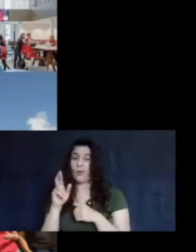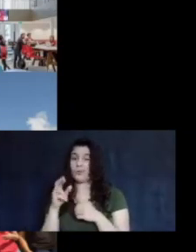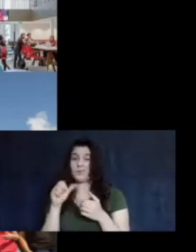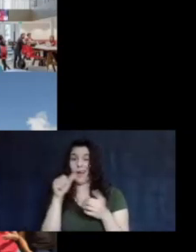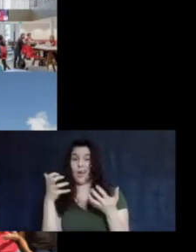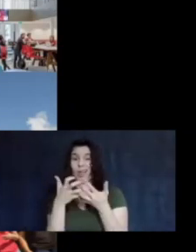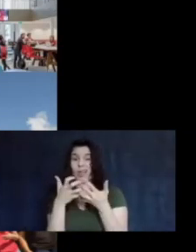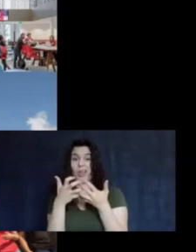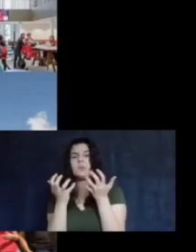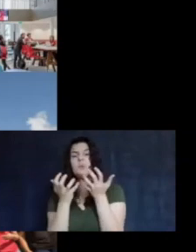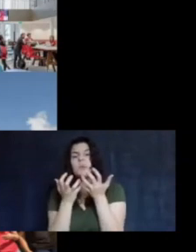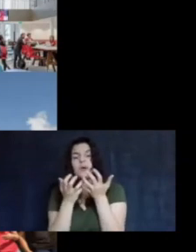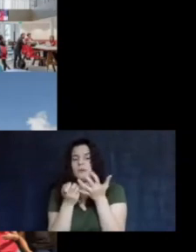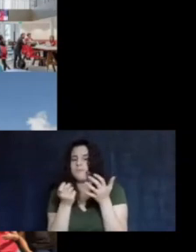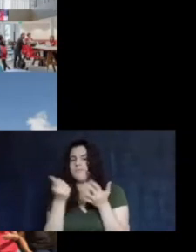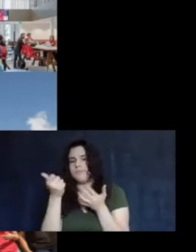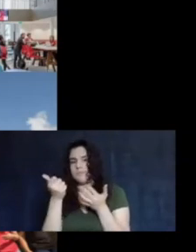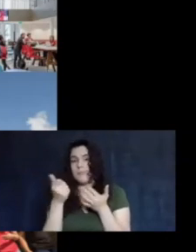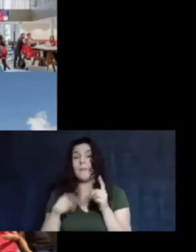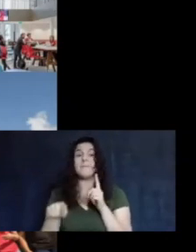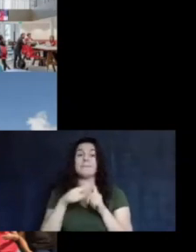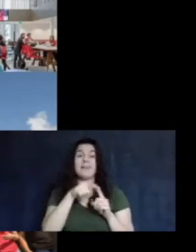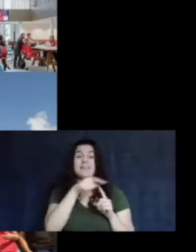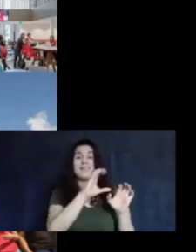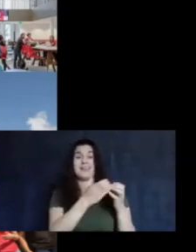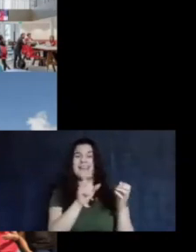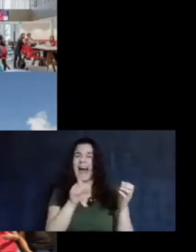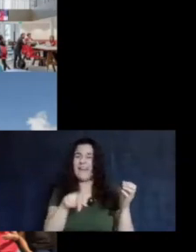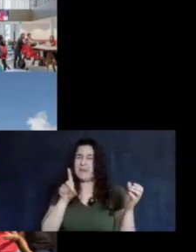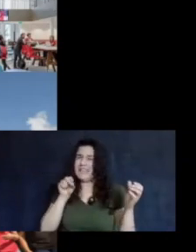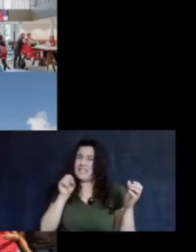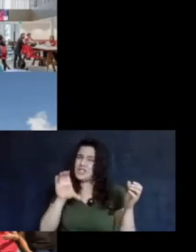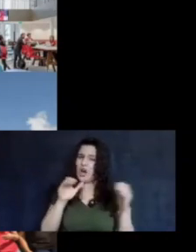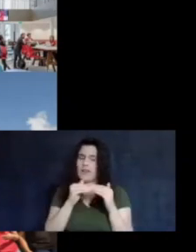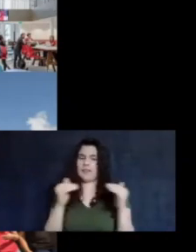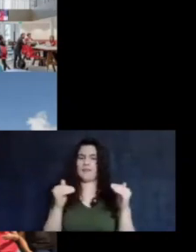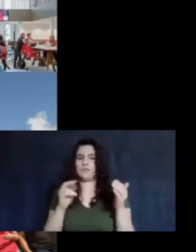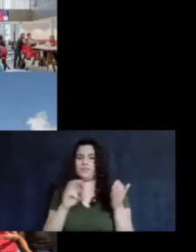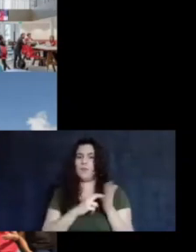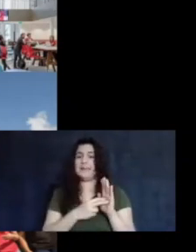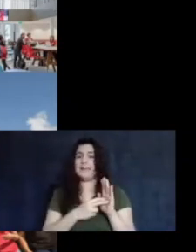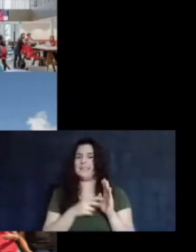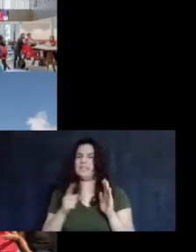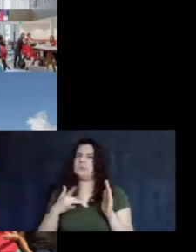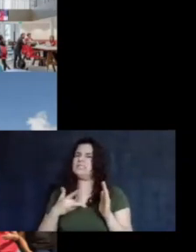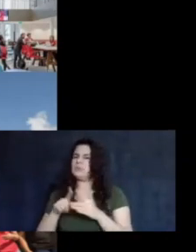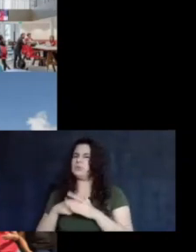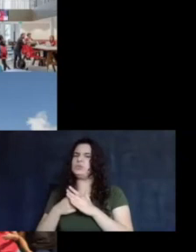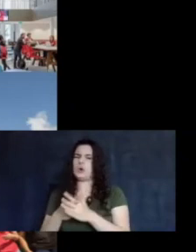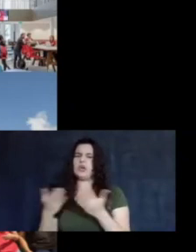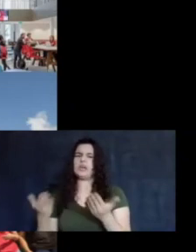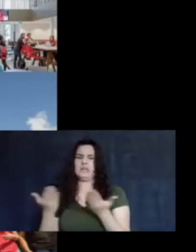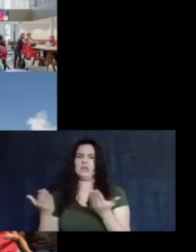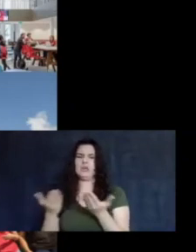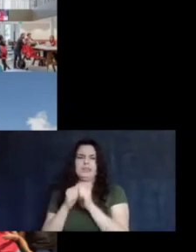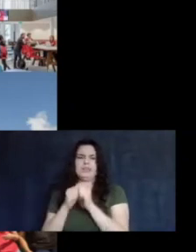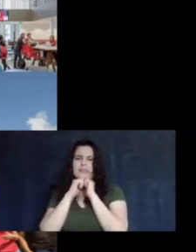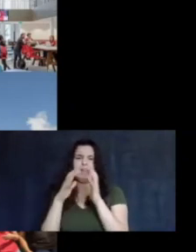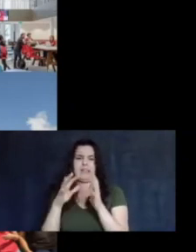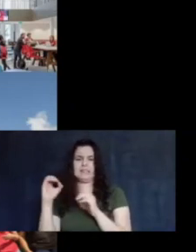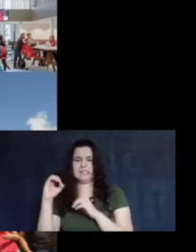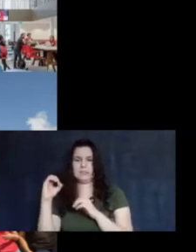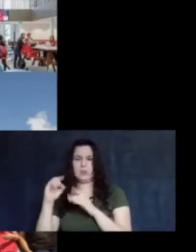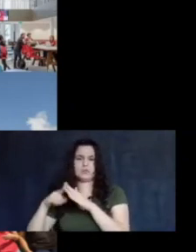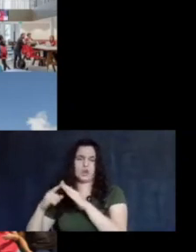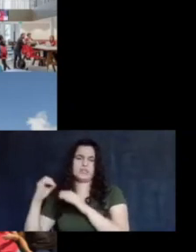is usually you start with a clean slate. Very seldom will students come in, because